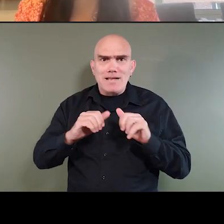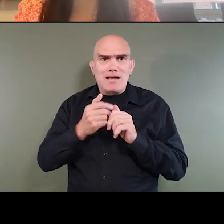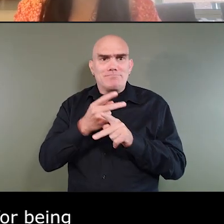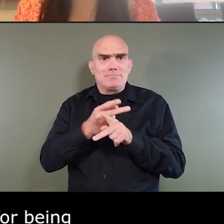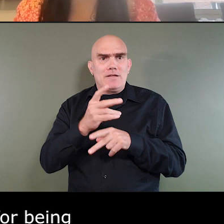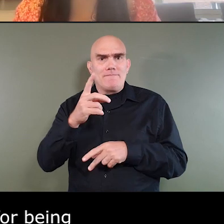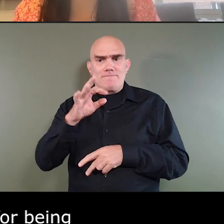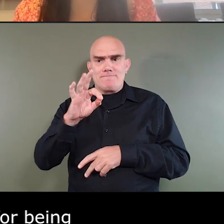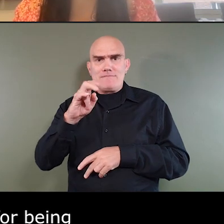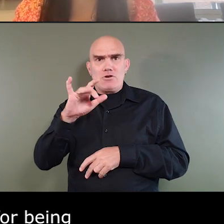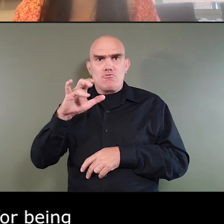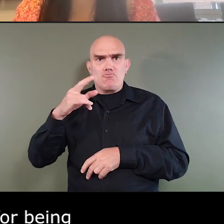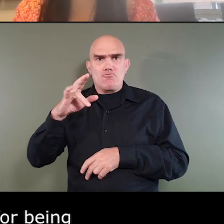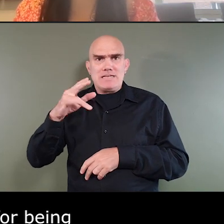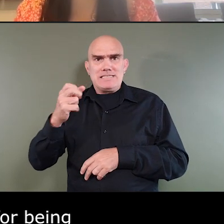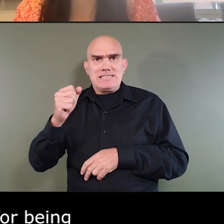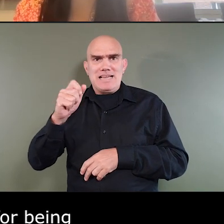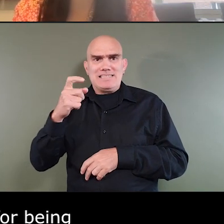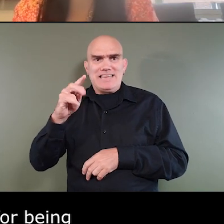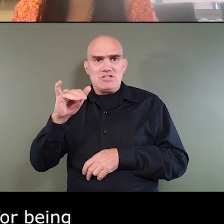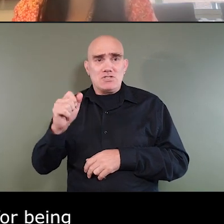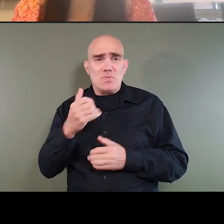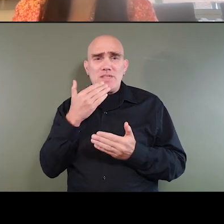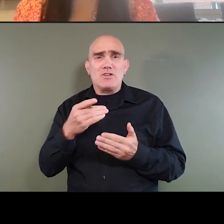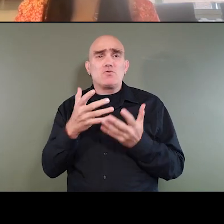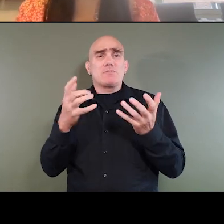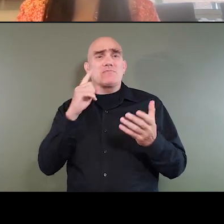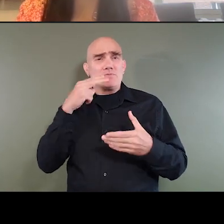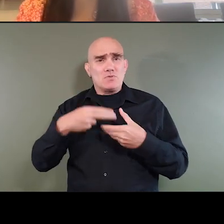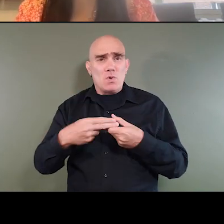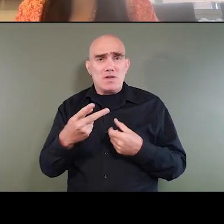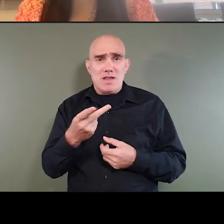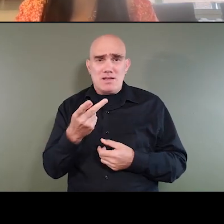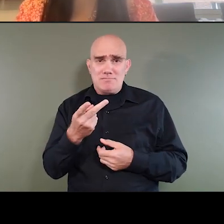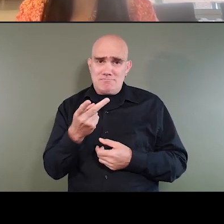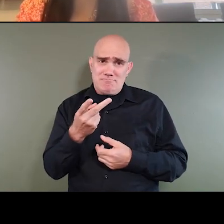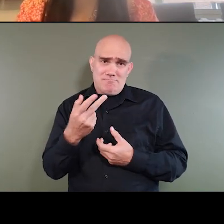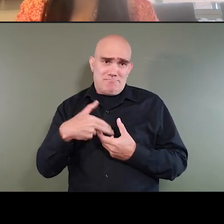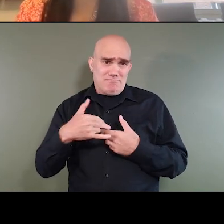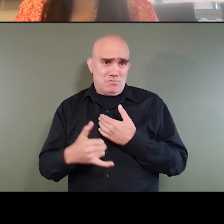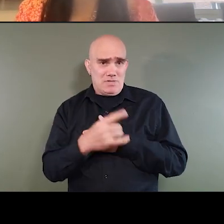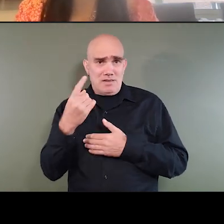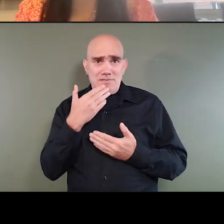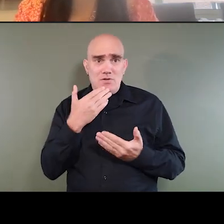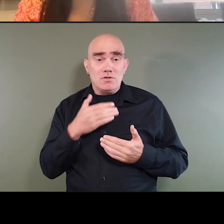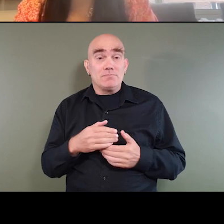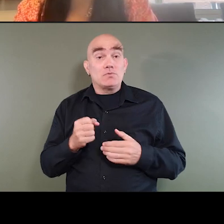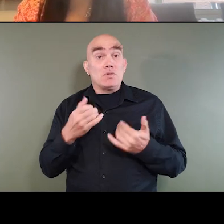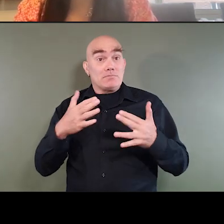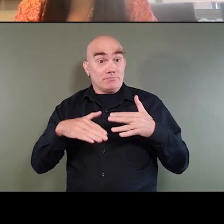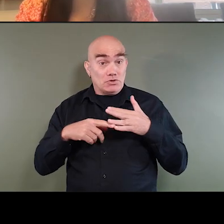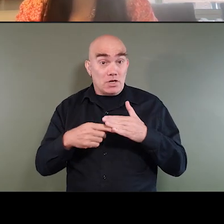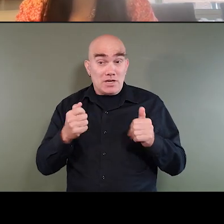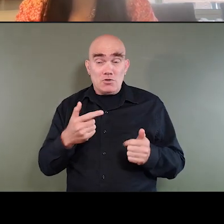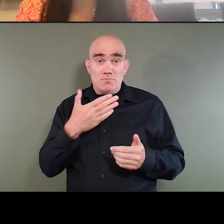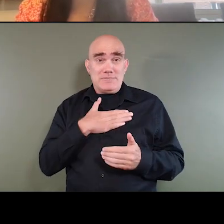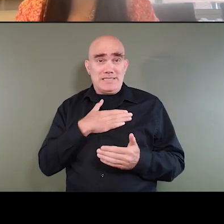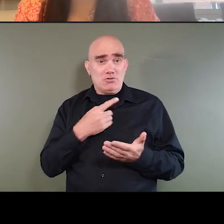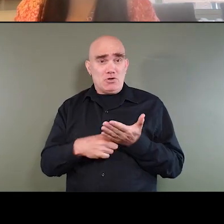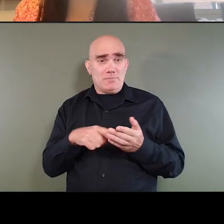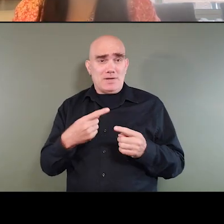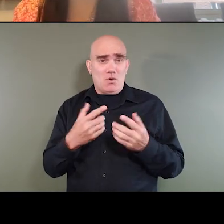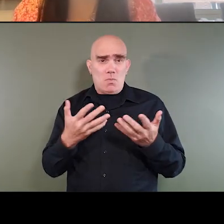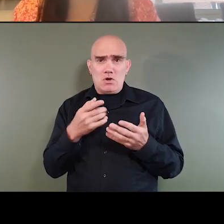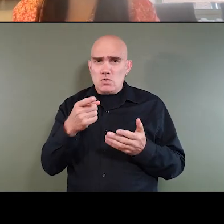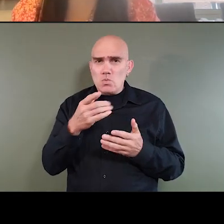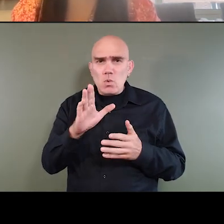ataxia. So thank you so much for being here today, both of you. I think we could get started, and could you please both talk about what your